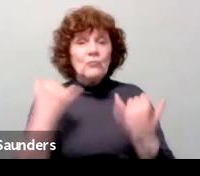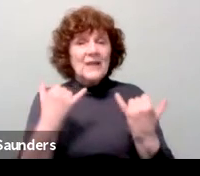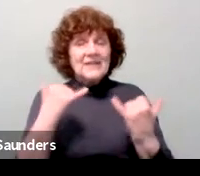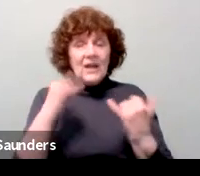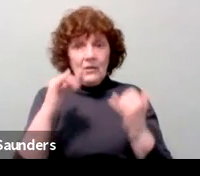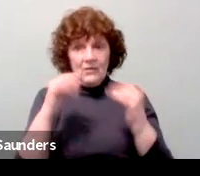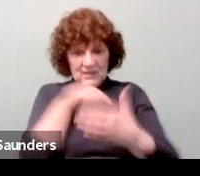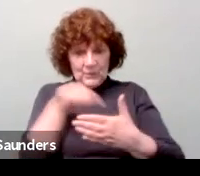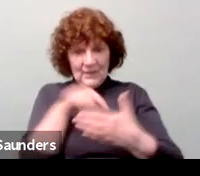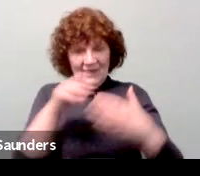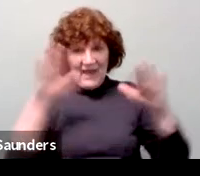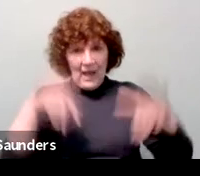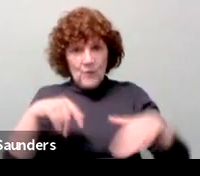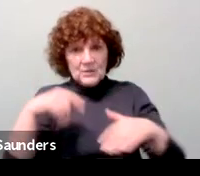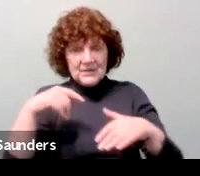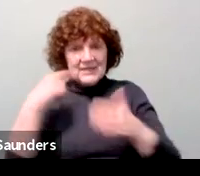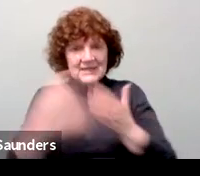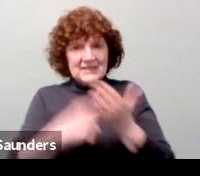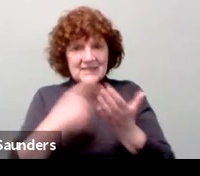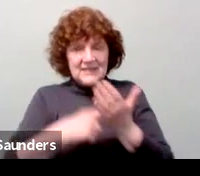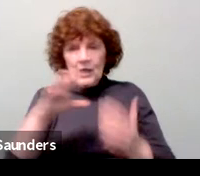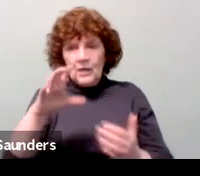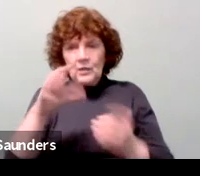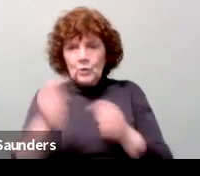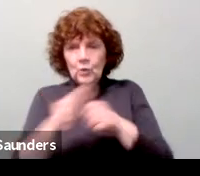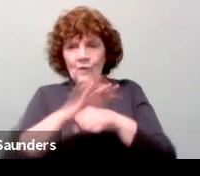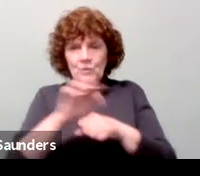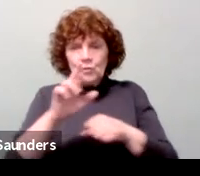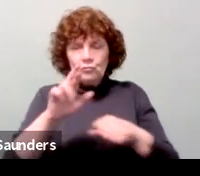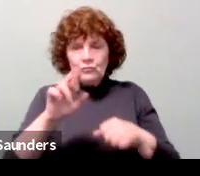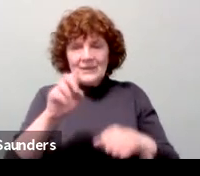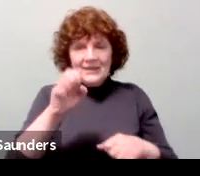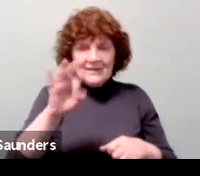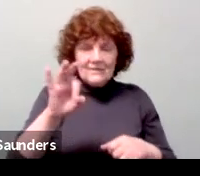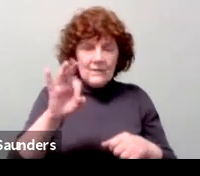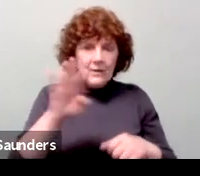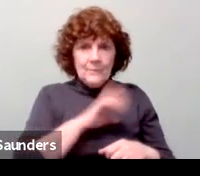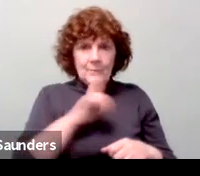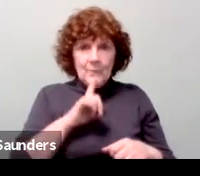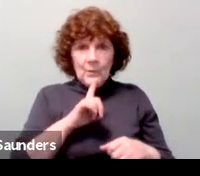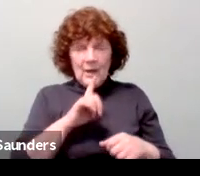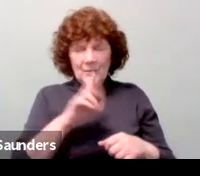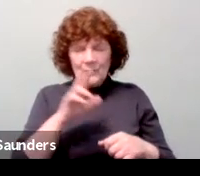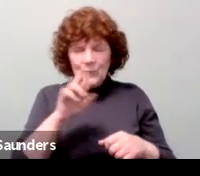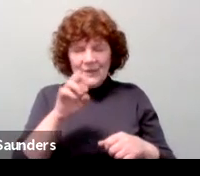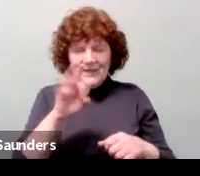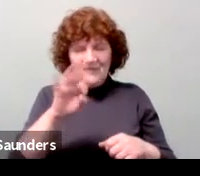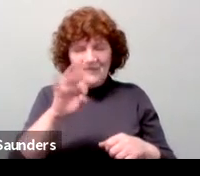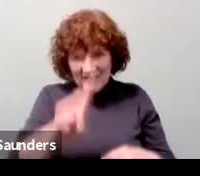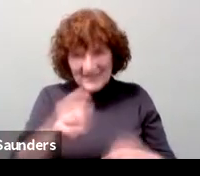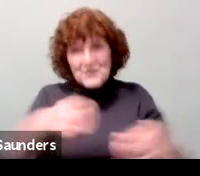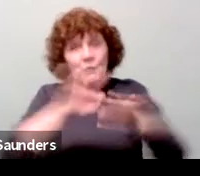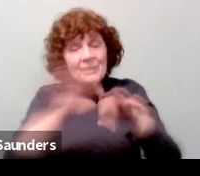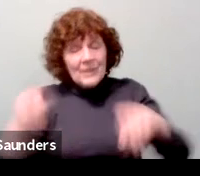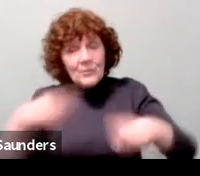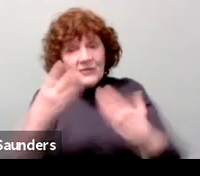week, it is critical that they prioritize funds to support people with disabilities. We are posting a link in the chat that